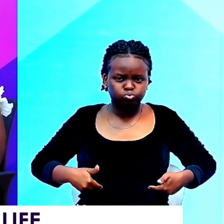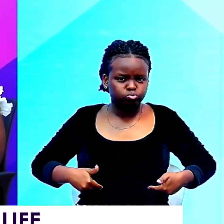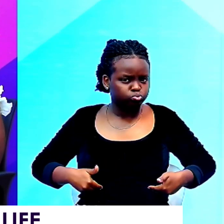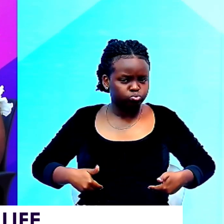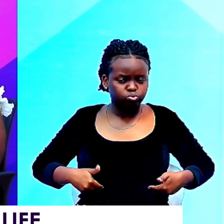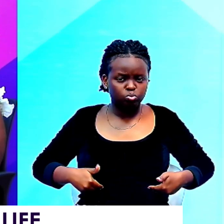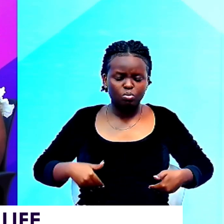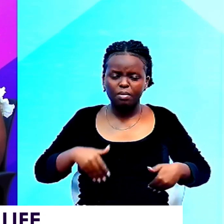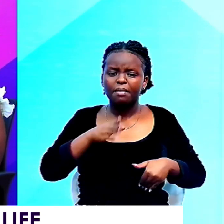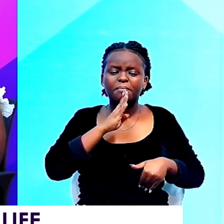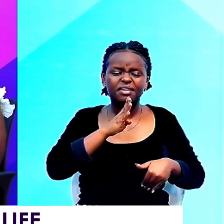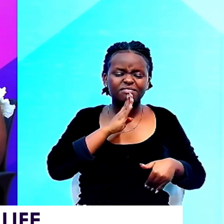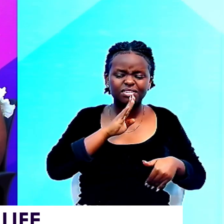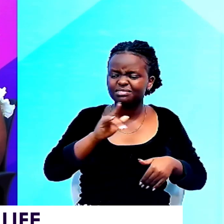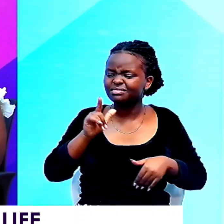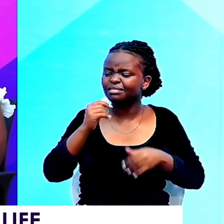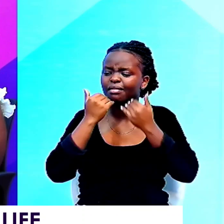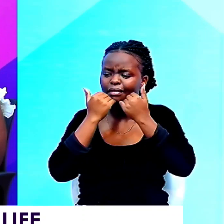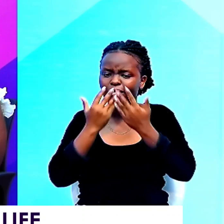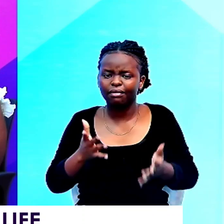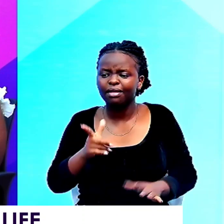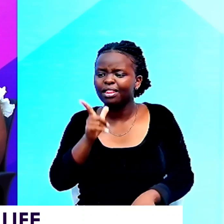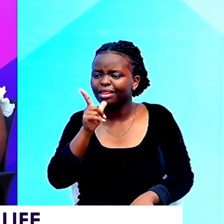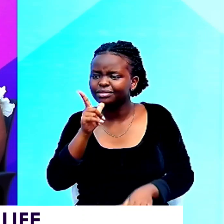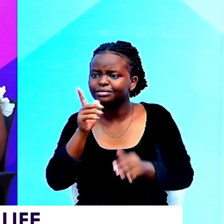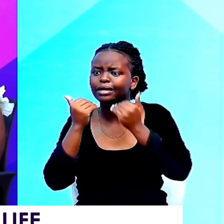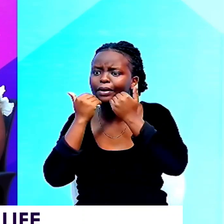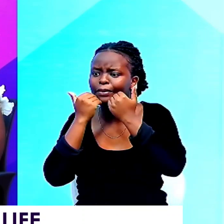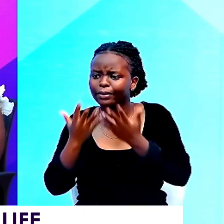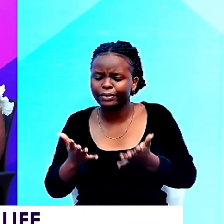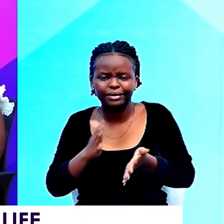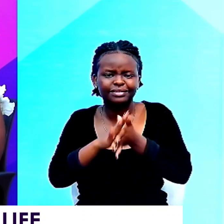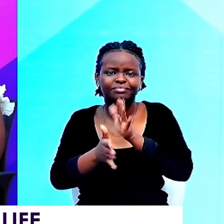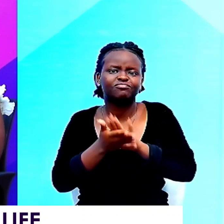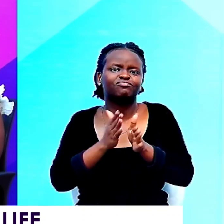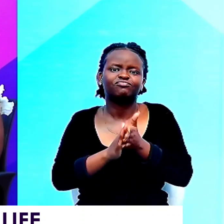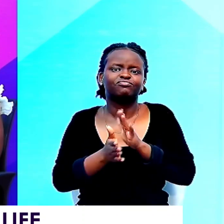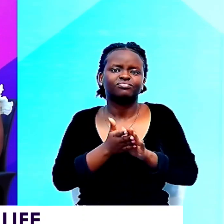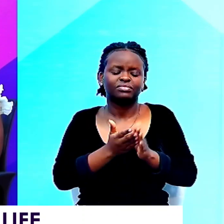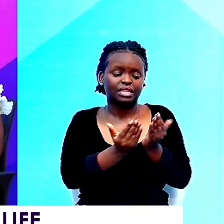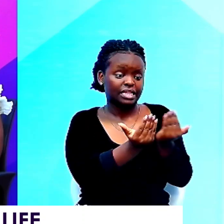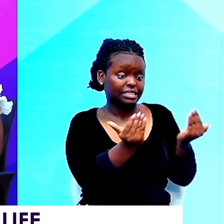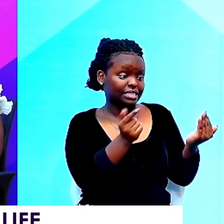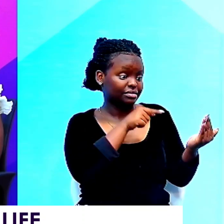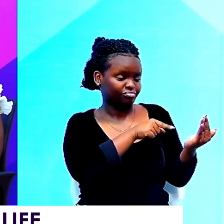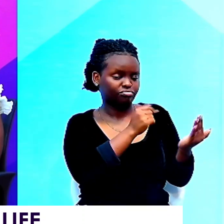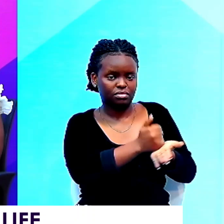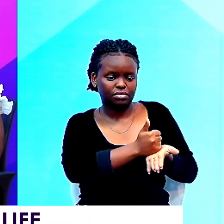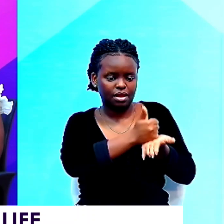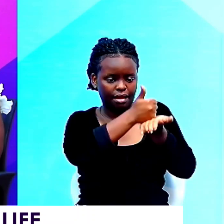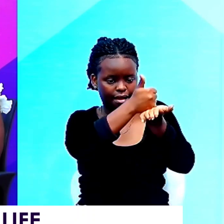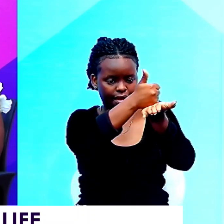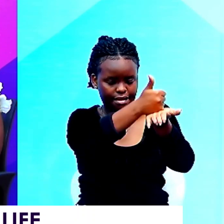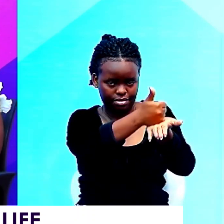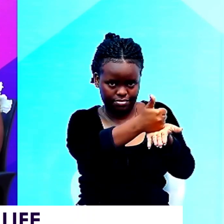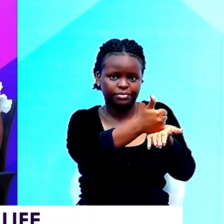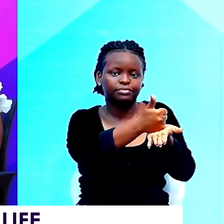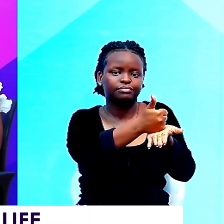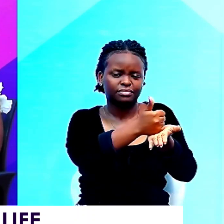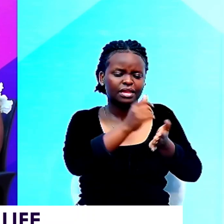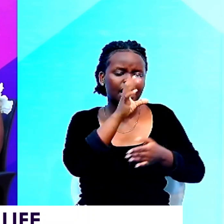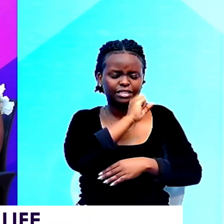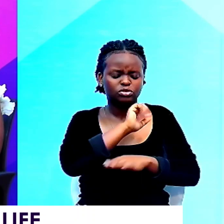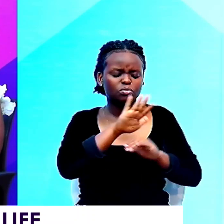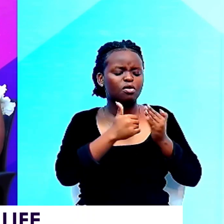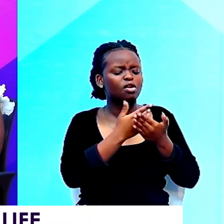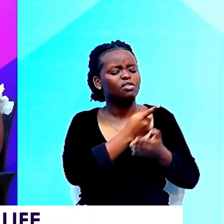No breakfast, no lunch, no nothing. Yes. So to just help this child as a vulnerable child, Yes. assume that all of them